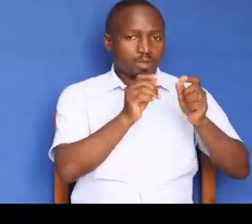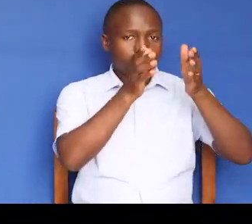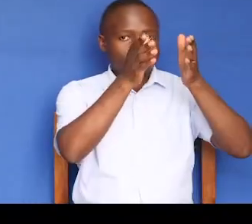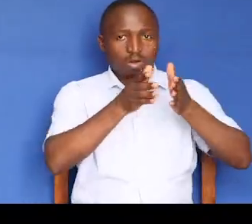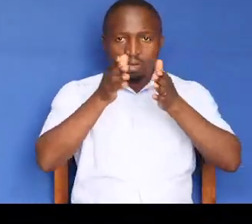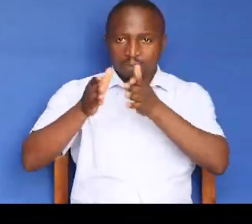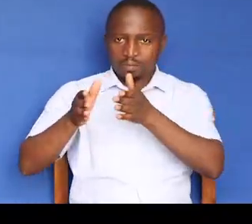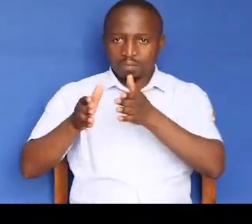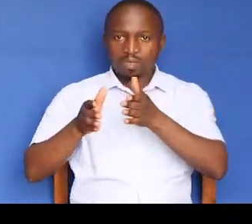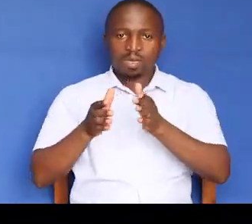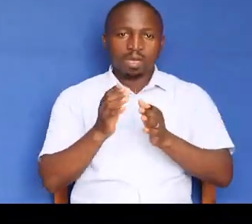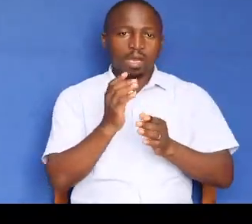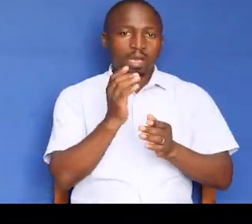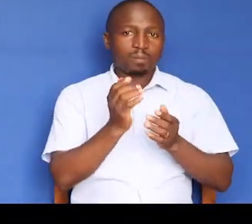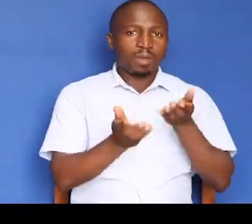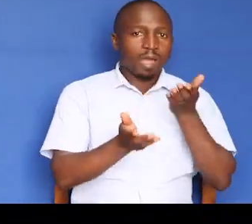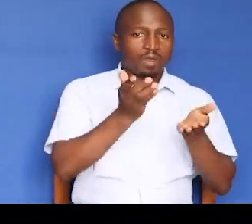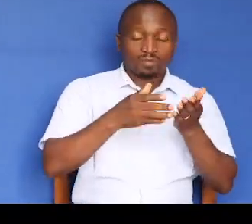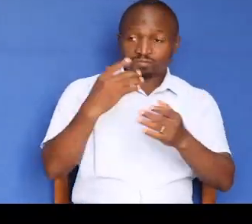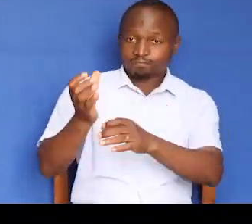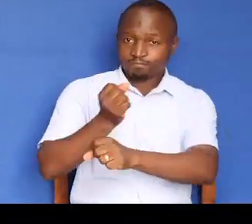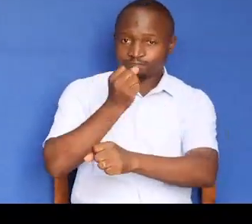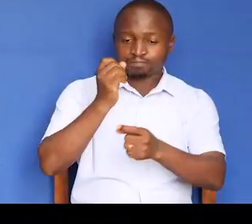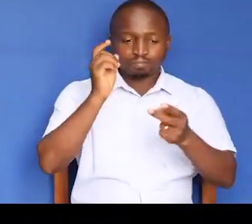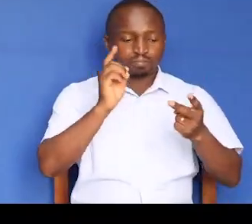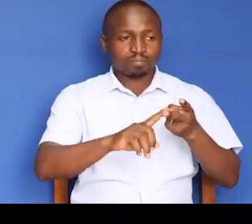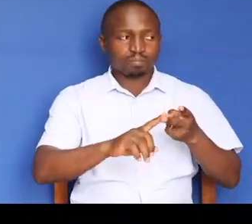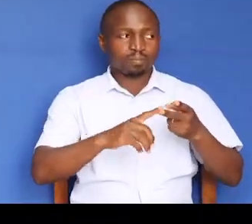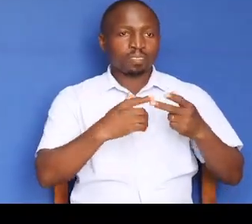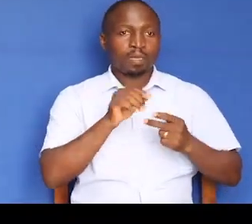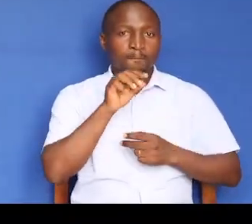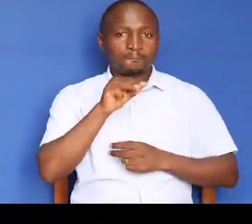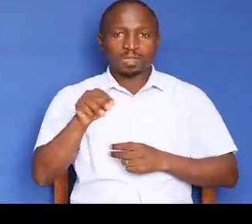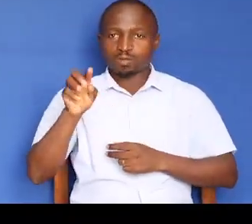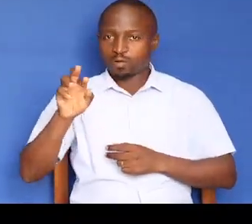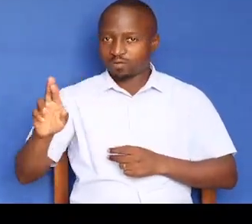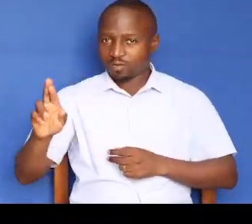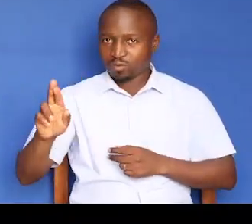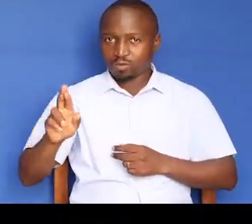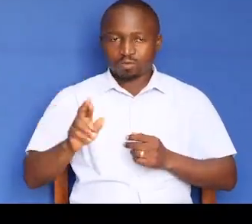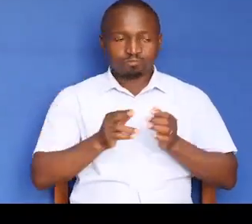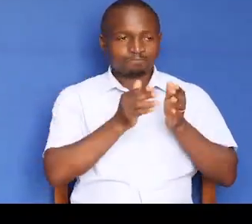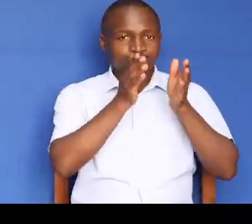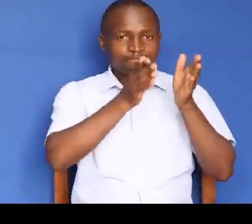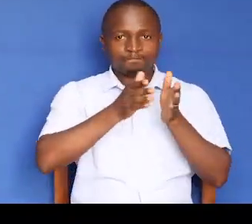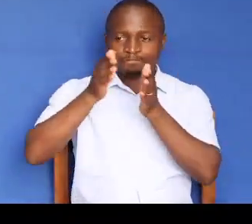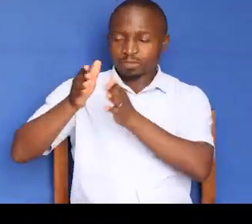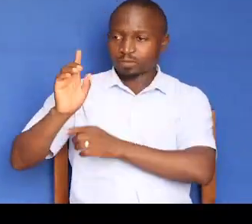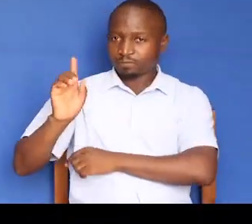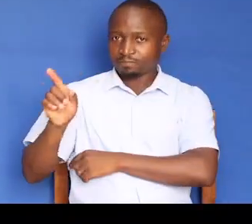and the marginal revenue column. Marginal revenue and average revenue,